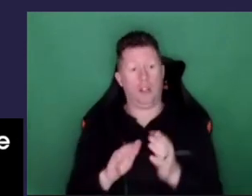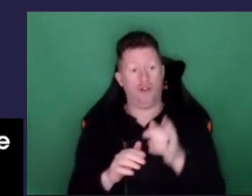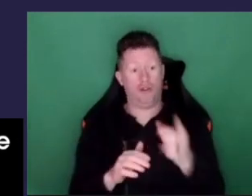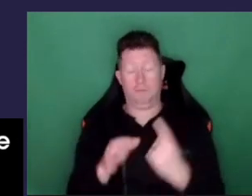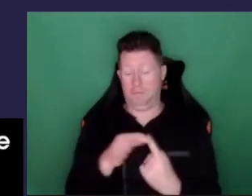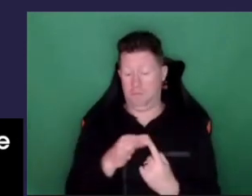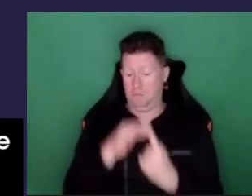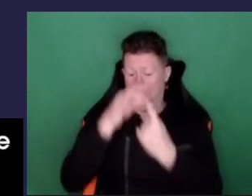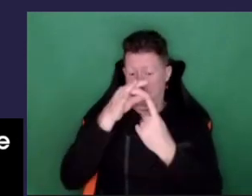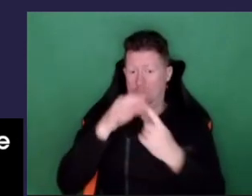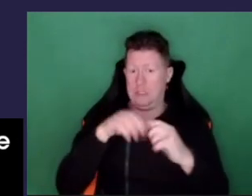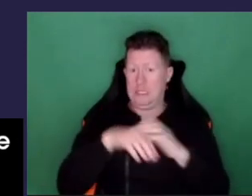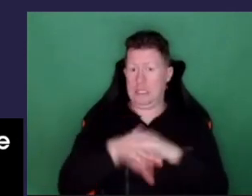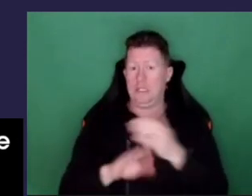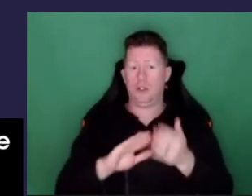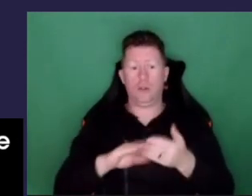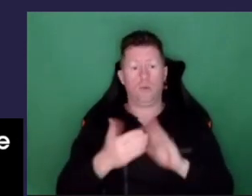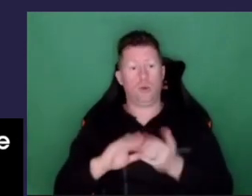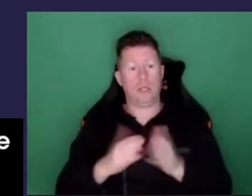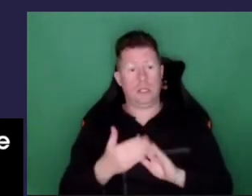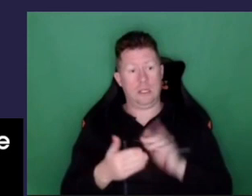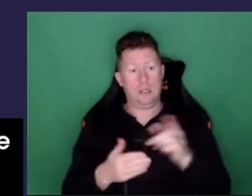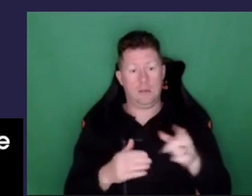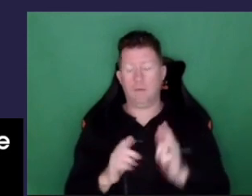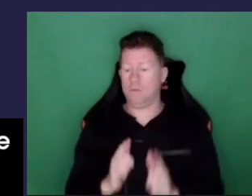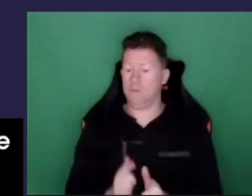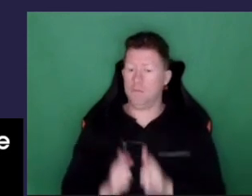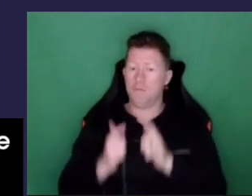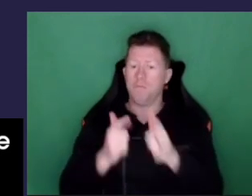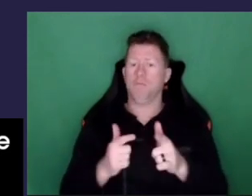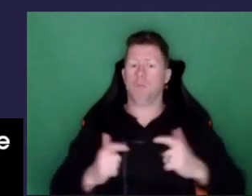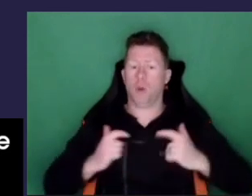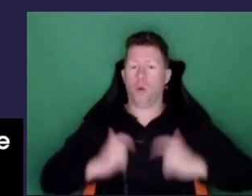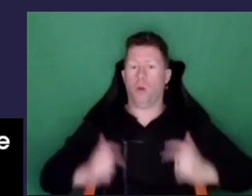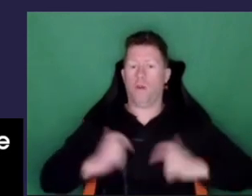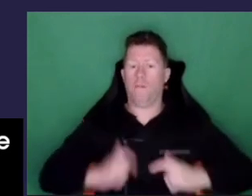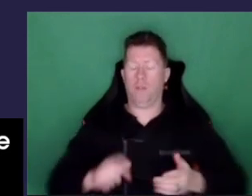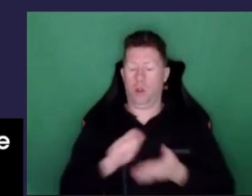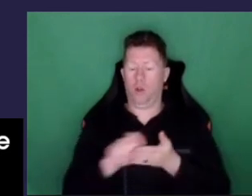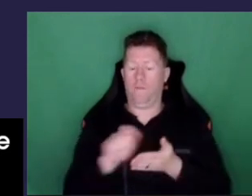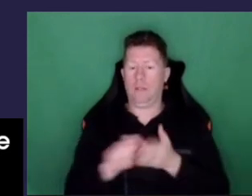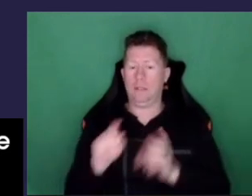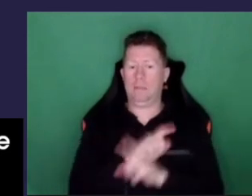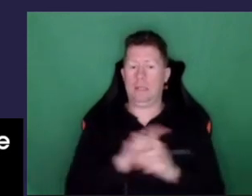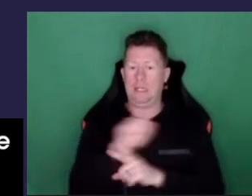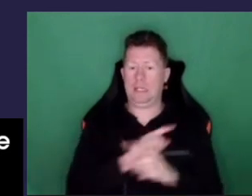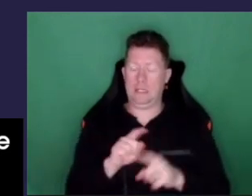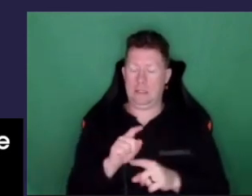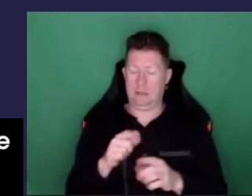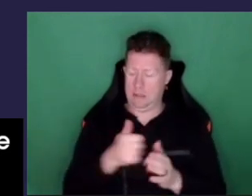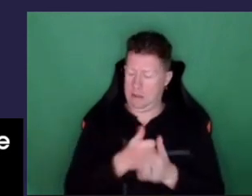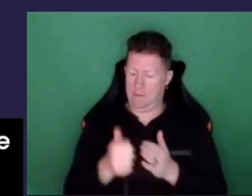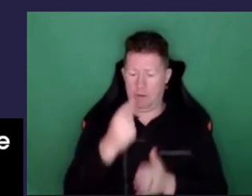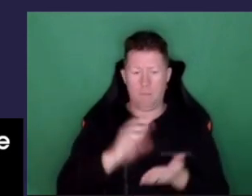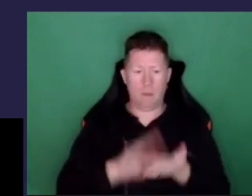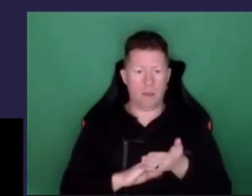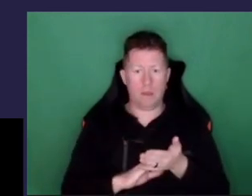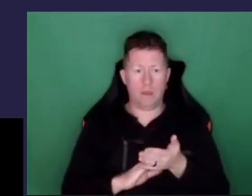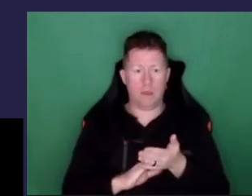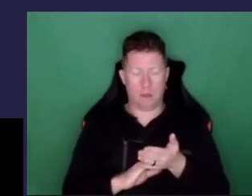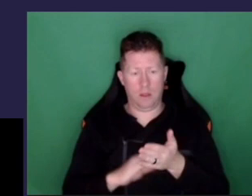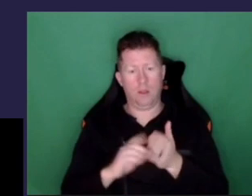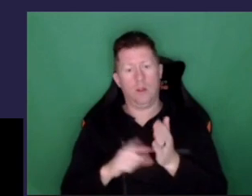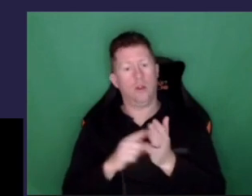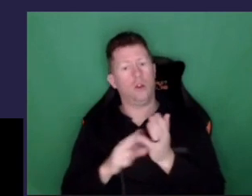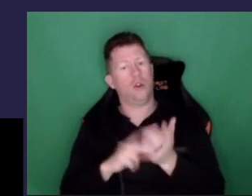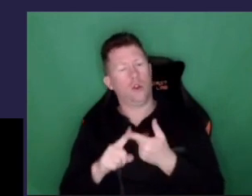community, she would go to the welfare office meetings every month that they had about June, and she would ask